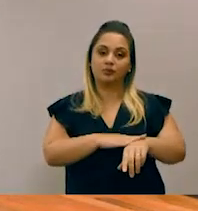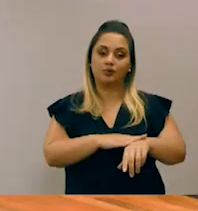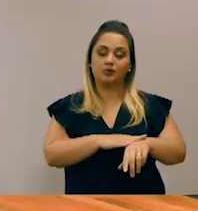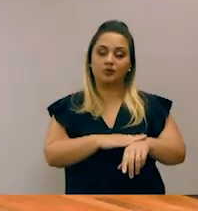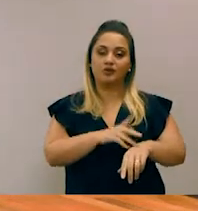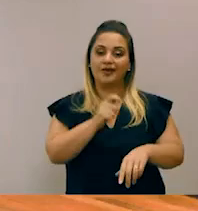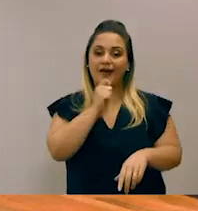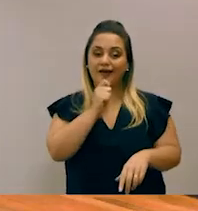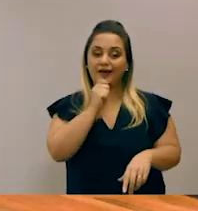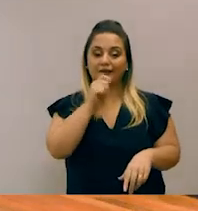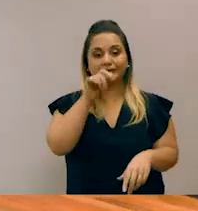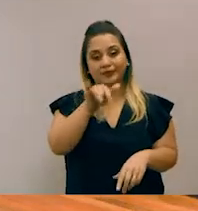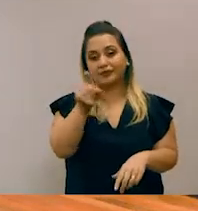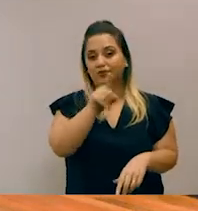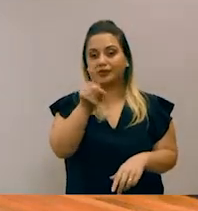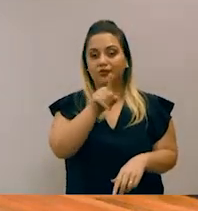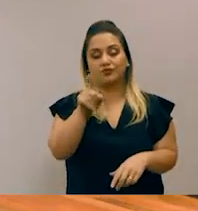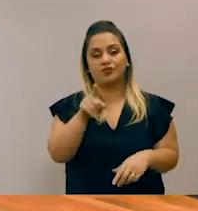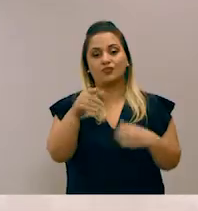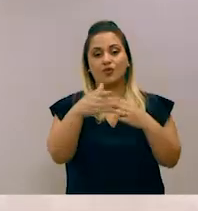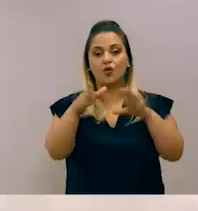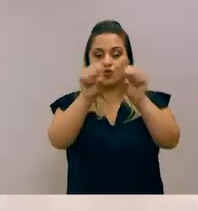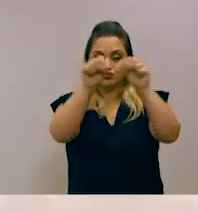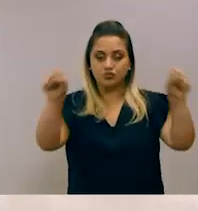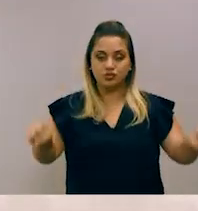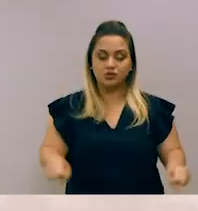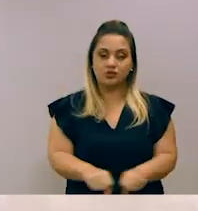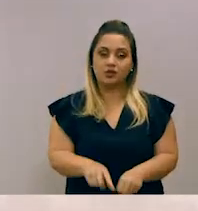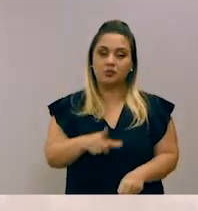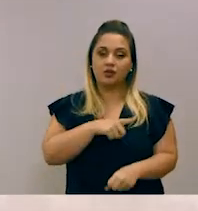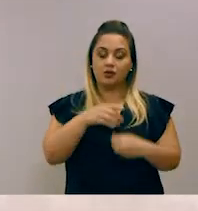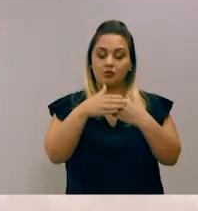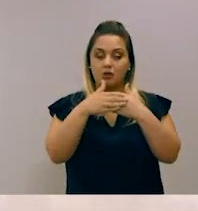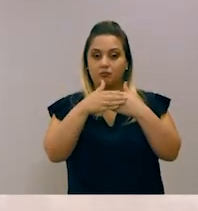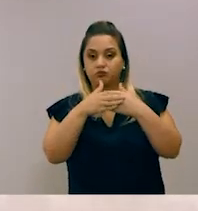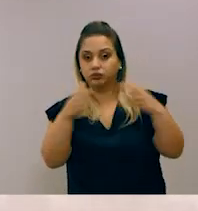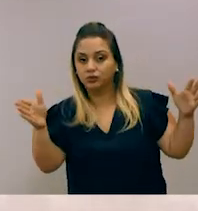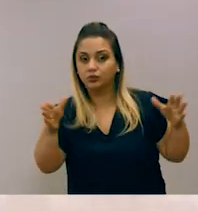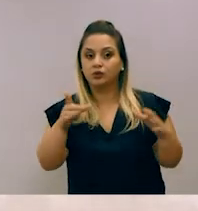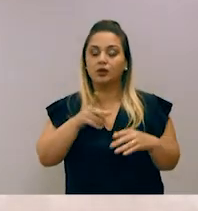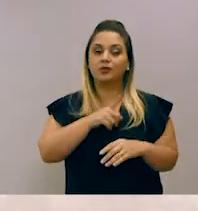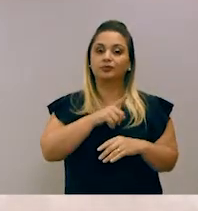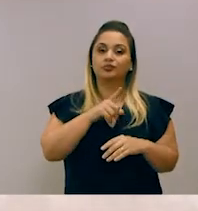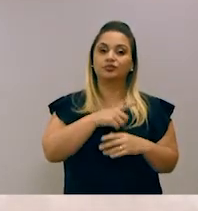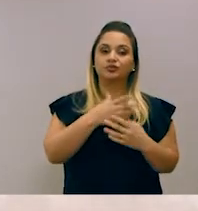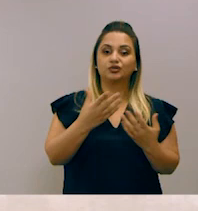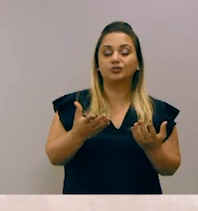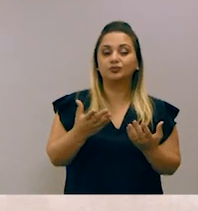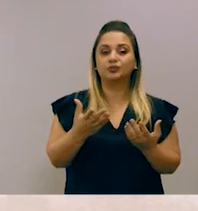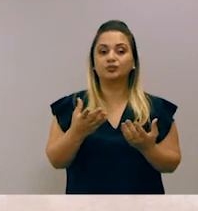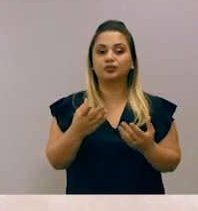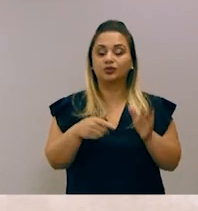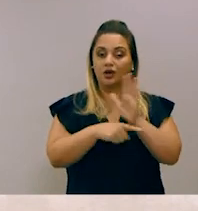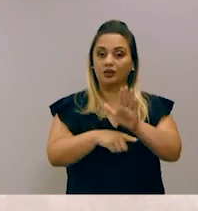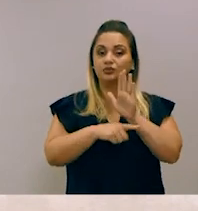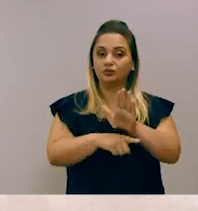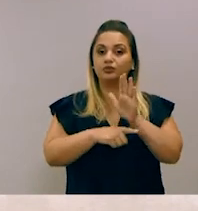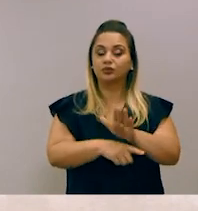servant, civil servant, will not lose this time. Today, the system has the opening